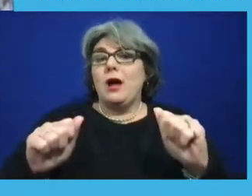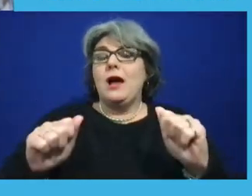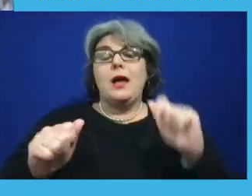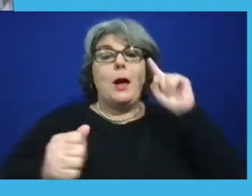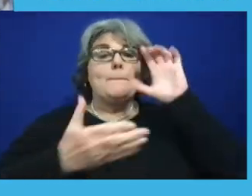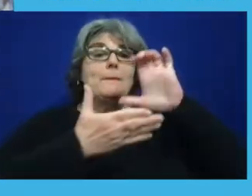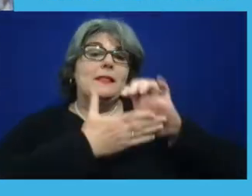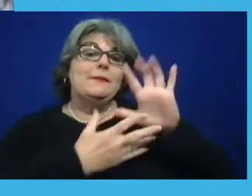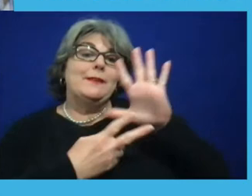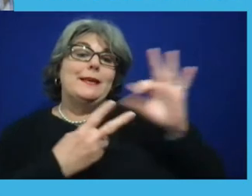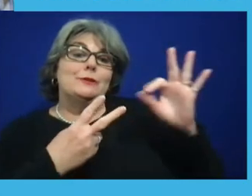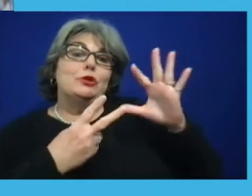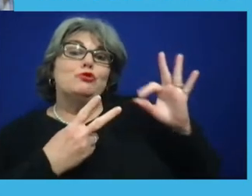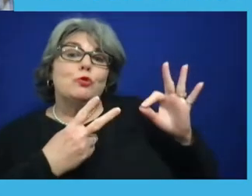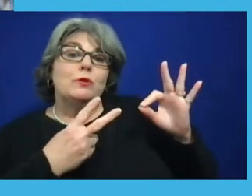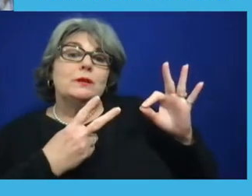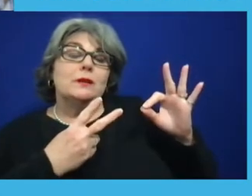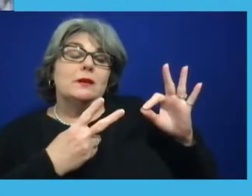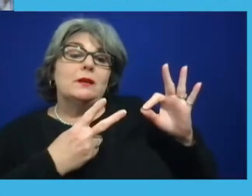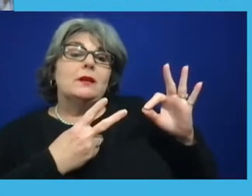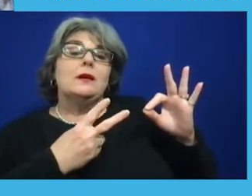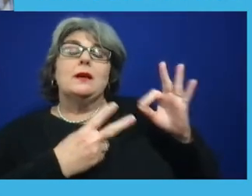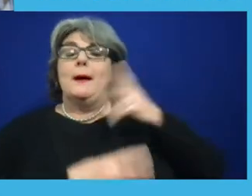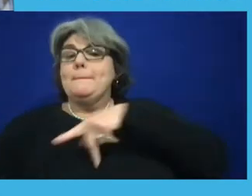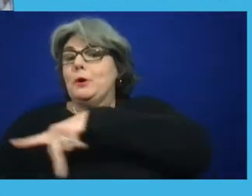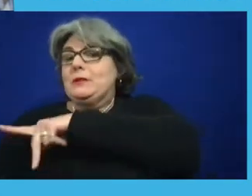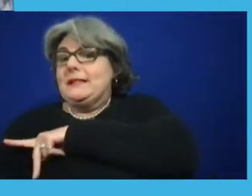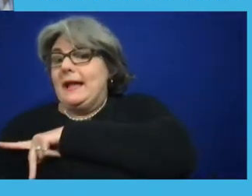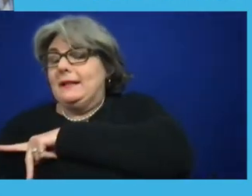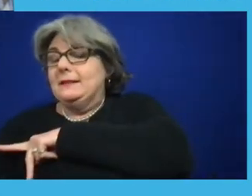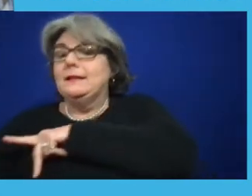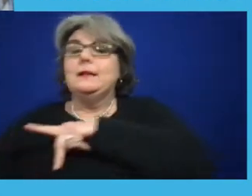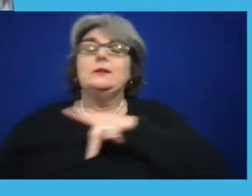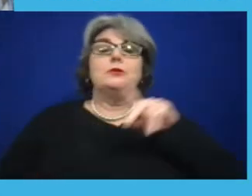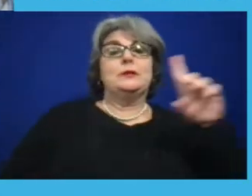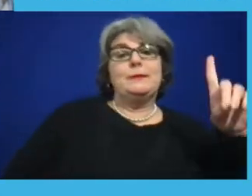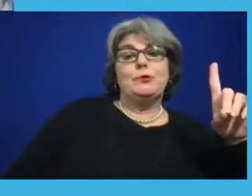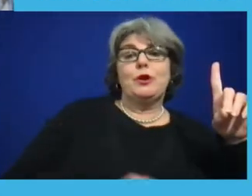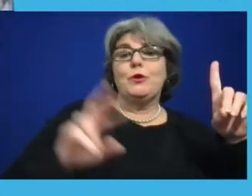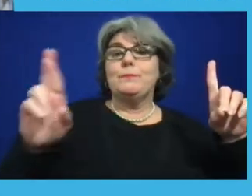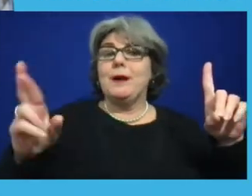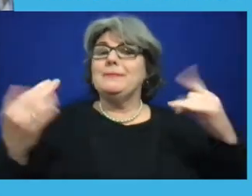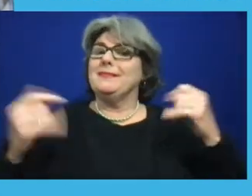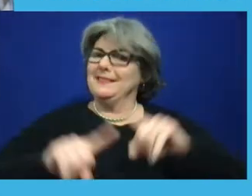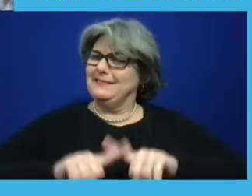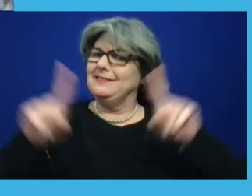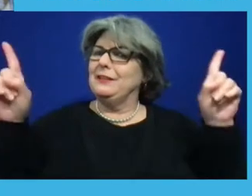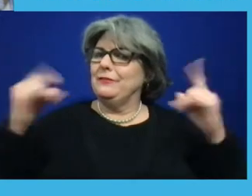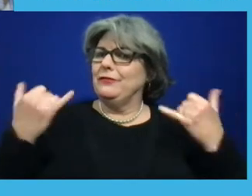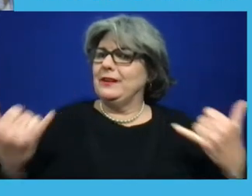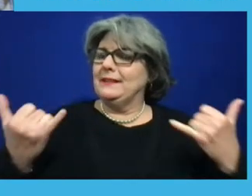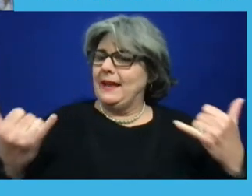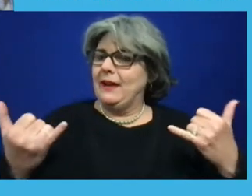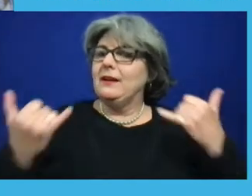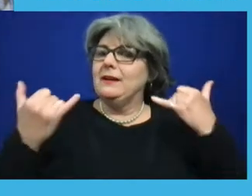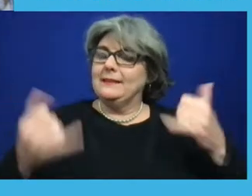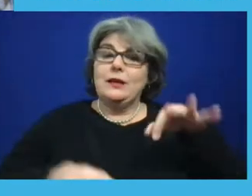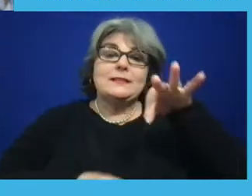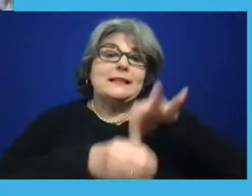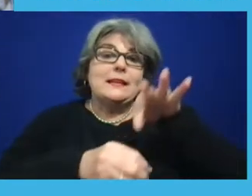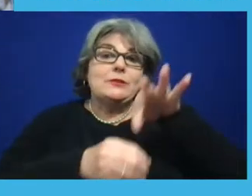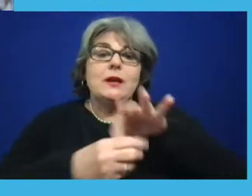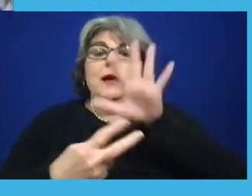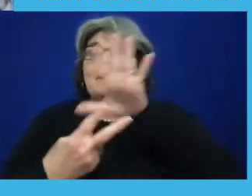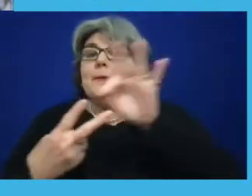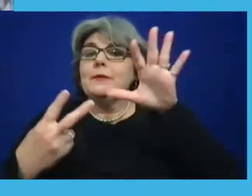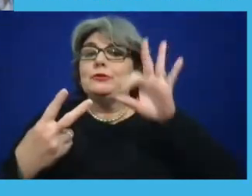choice. And for so long, they've tried to make us believe that it's a choice between parties or personalities. But this